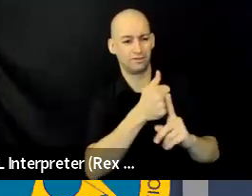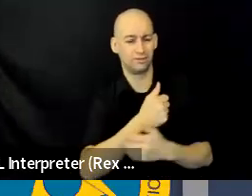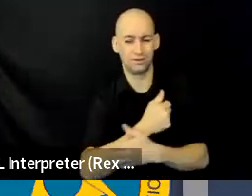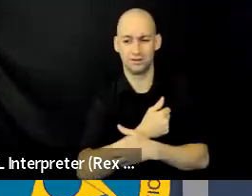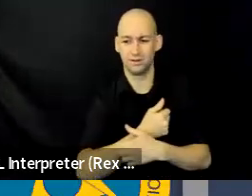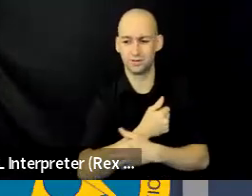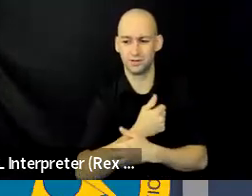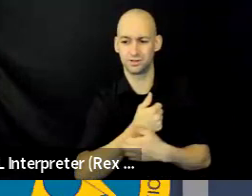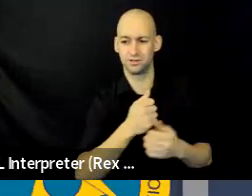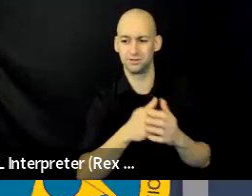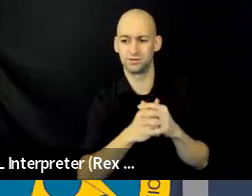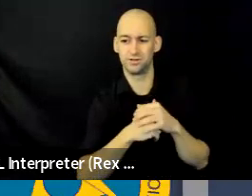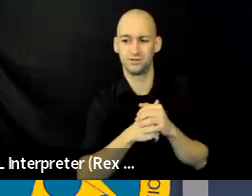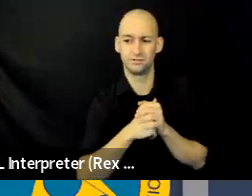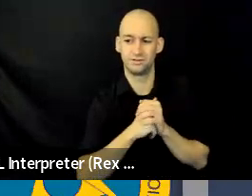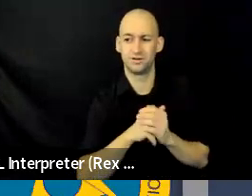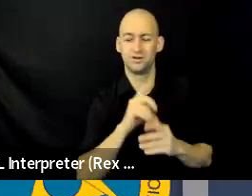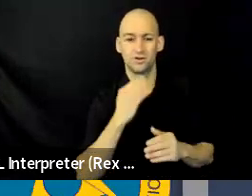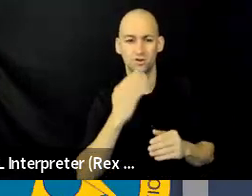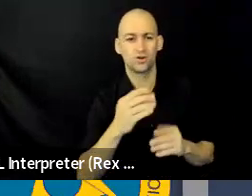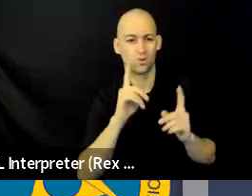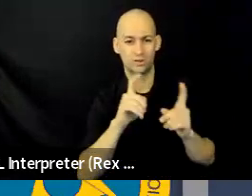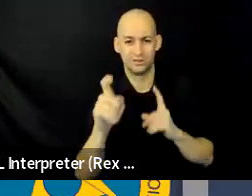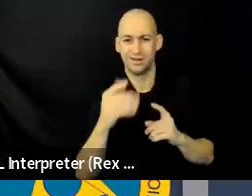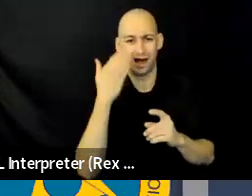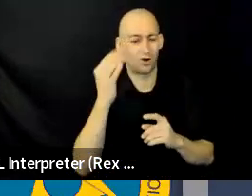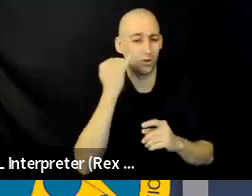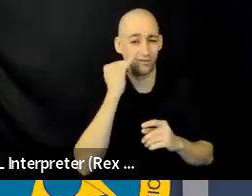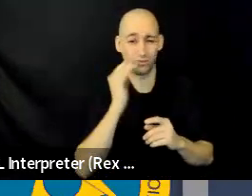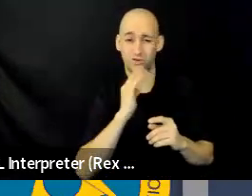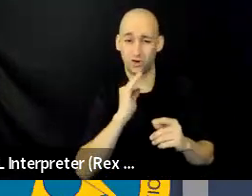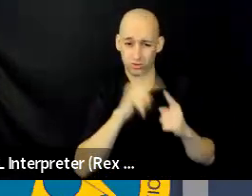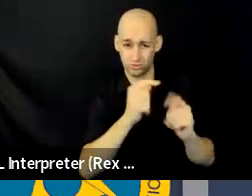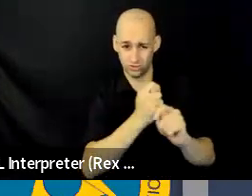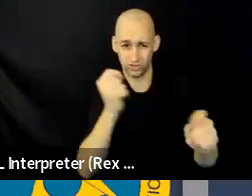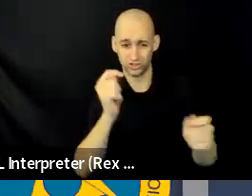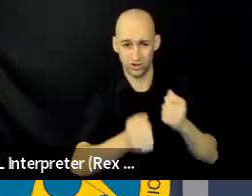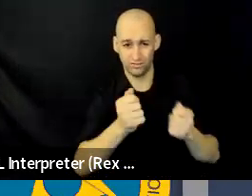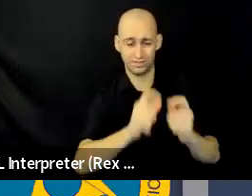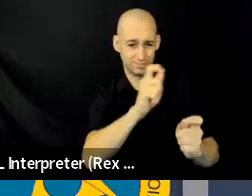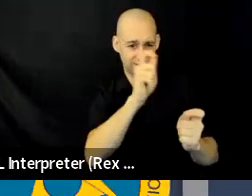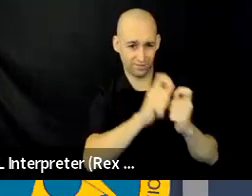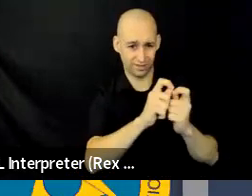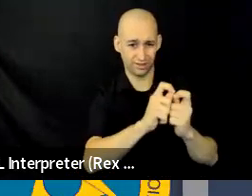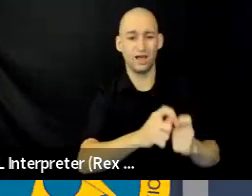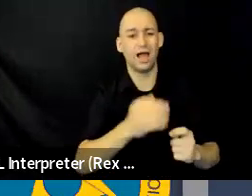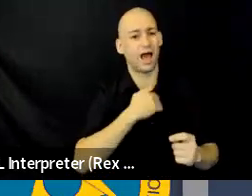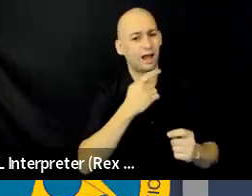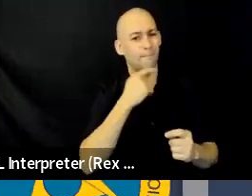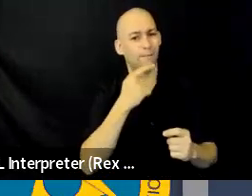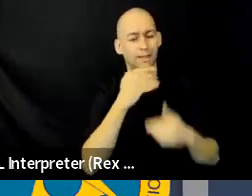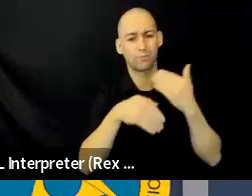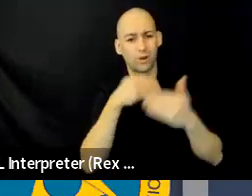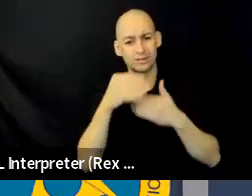Great question, and I don't know that we have talked to truck drivers specifically. We certainly had a public process with a